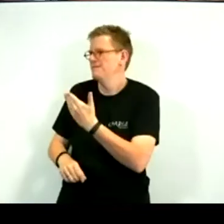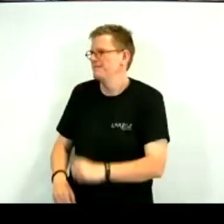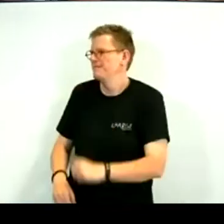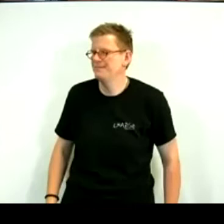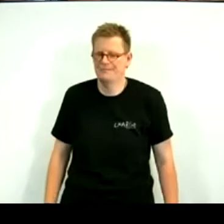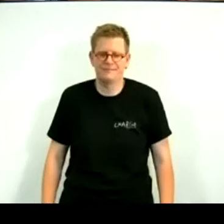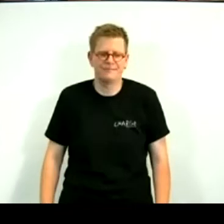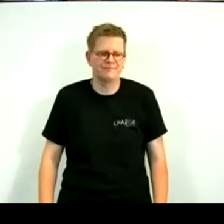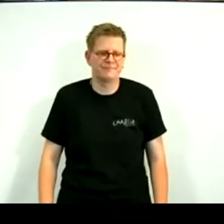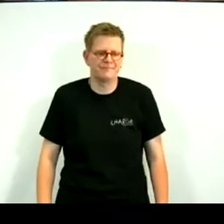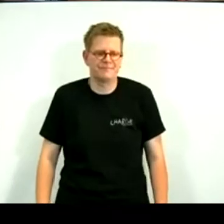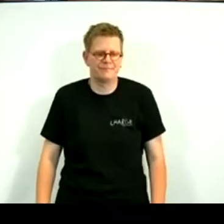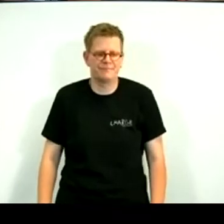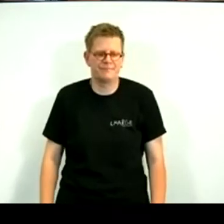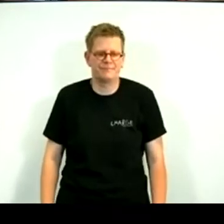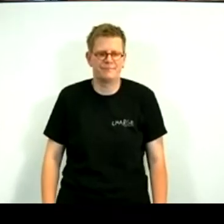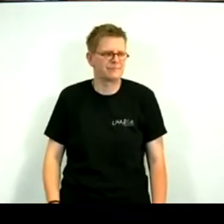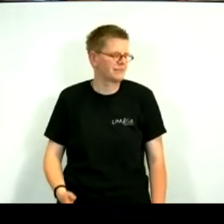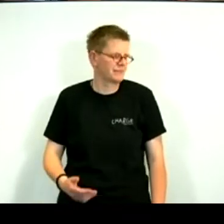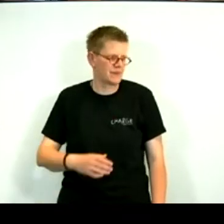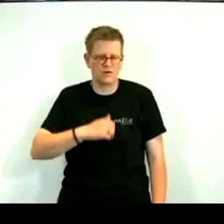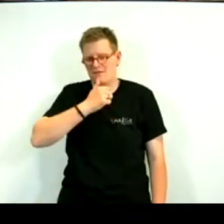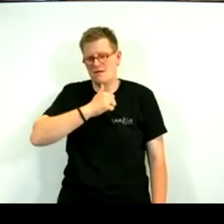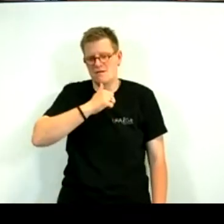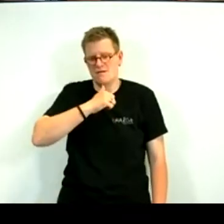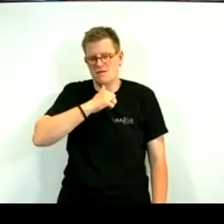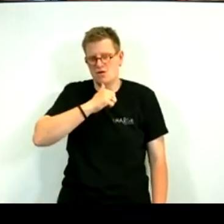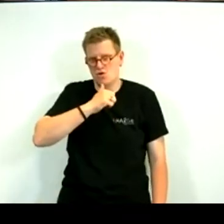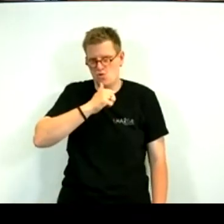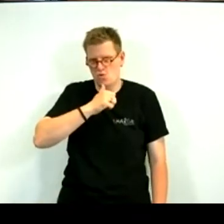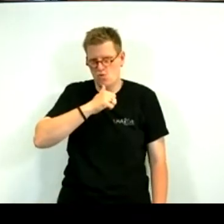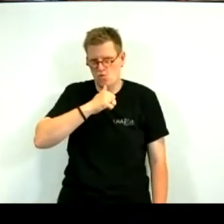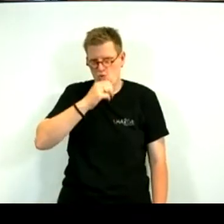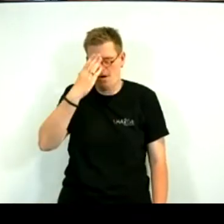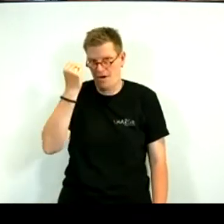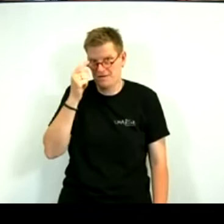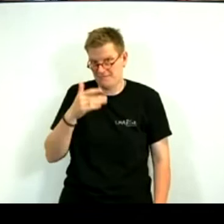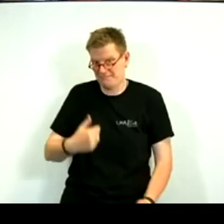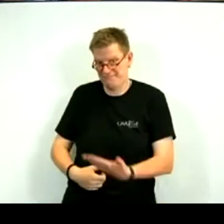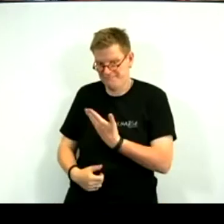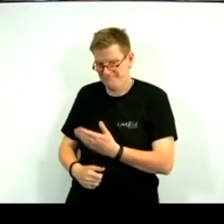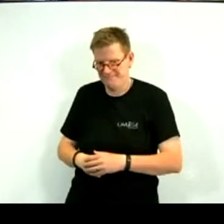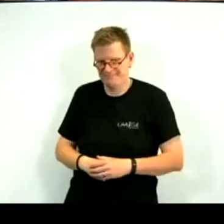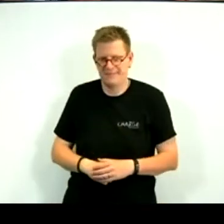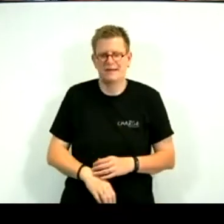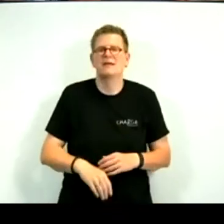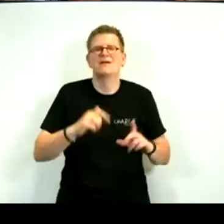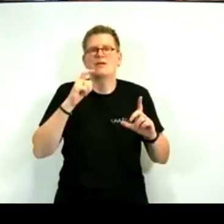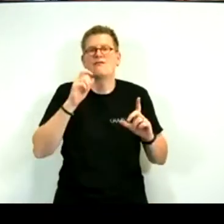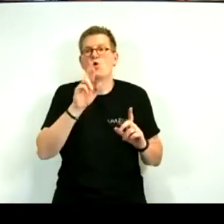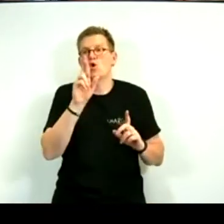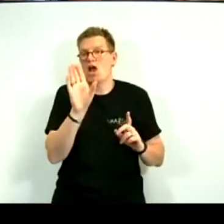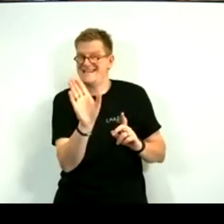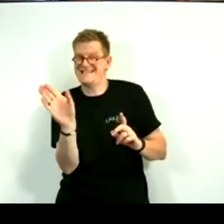man has, if you look on the right side, he has very severe